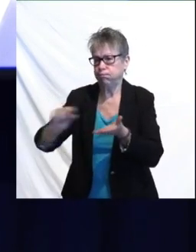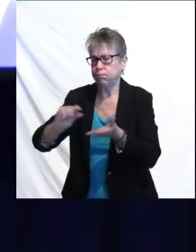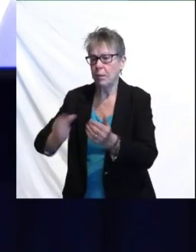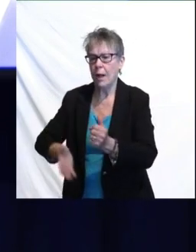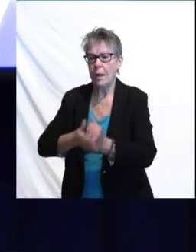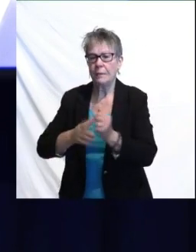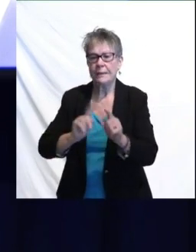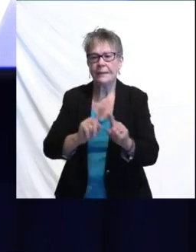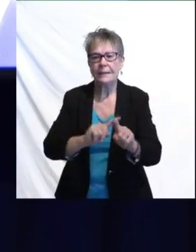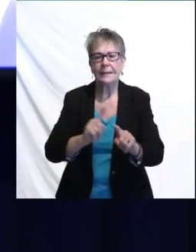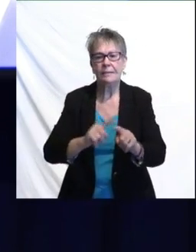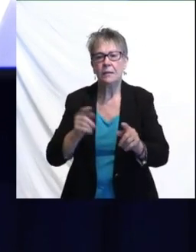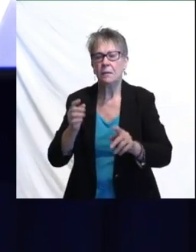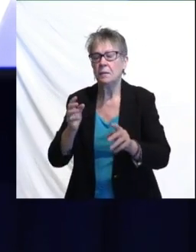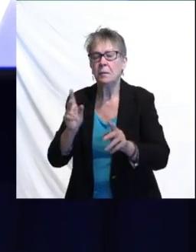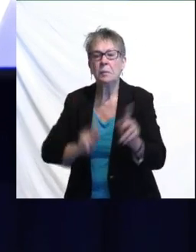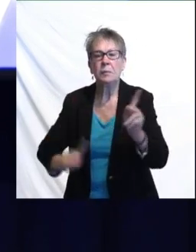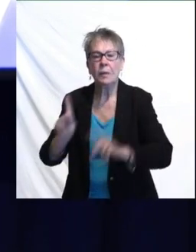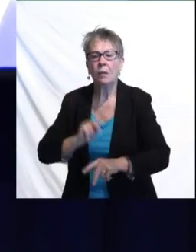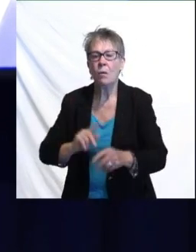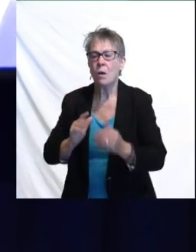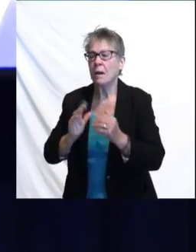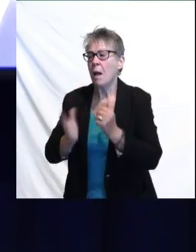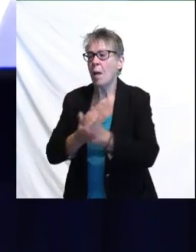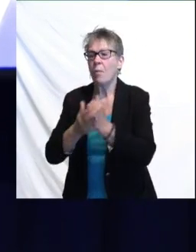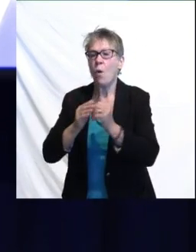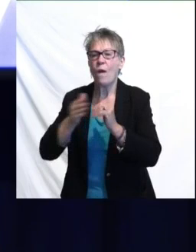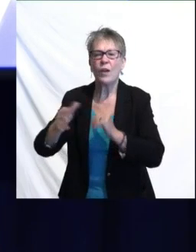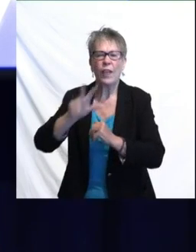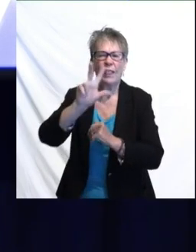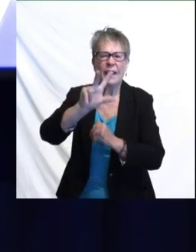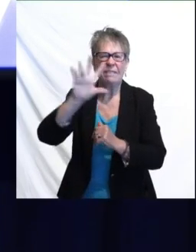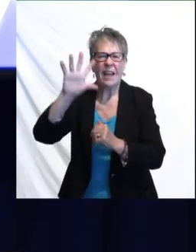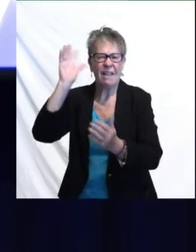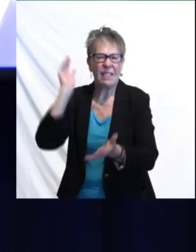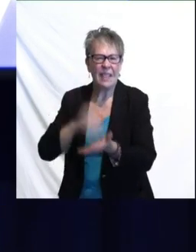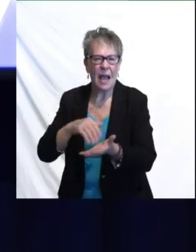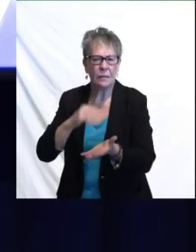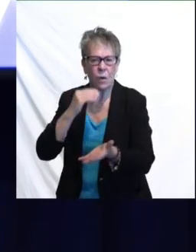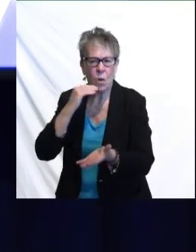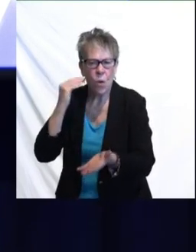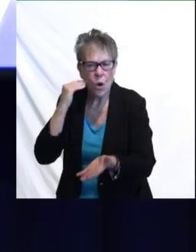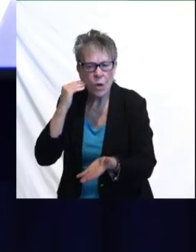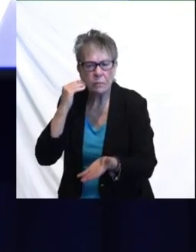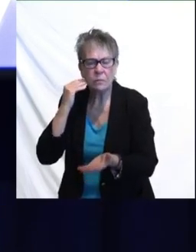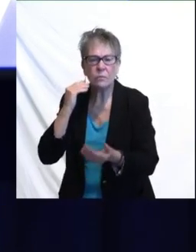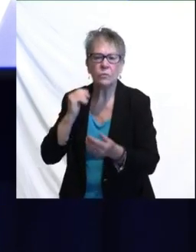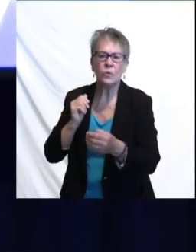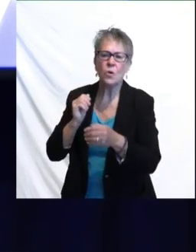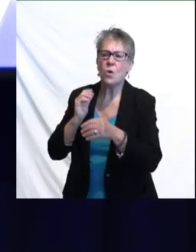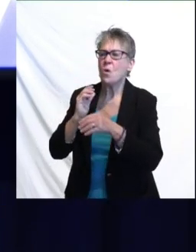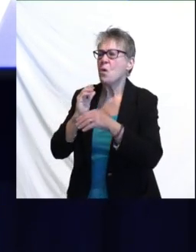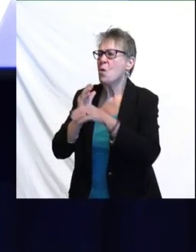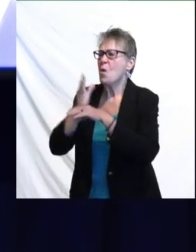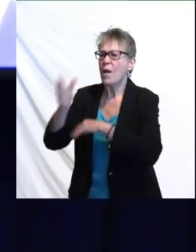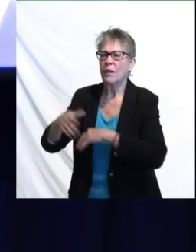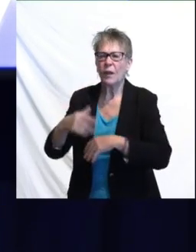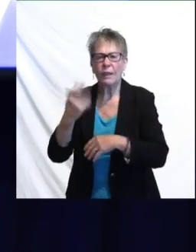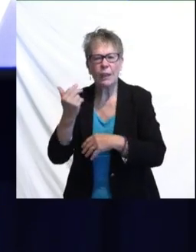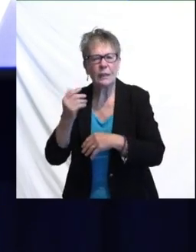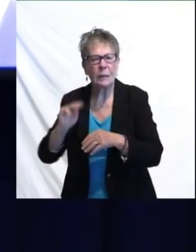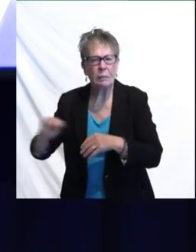35,000 homes. We have other needs assistance totaling more than $15 million. and glad to announce that the Small